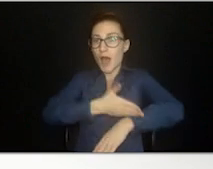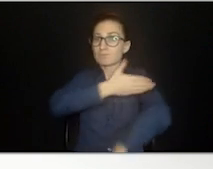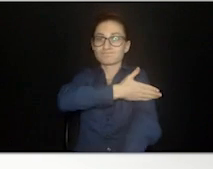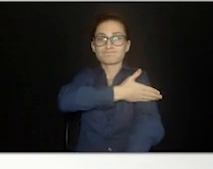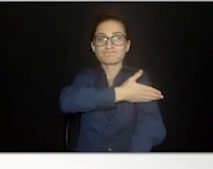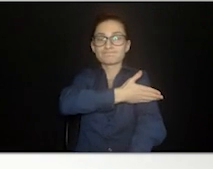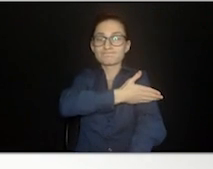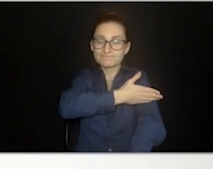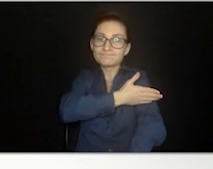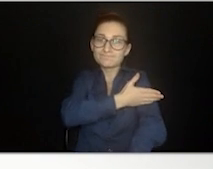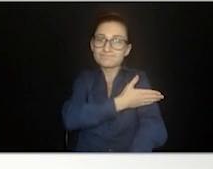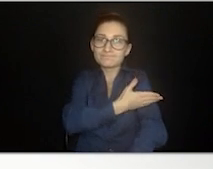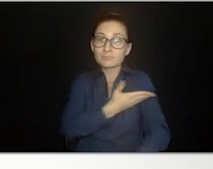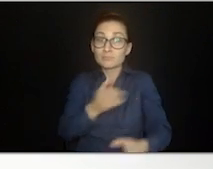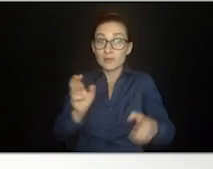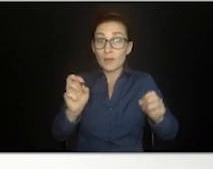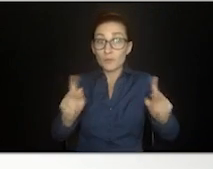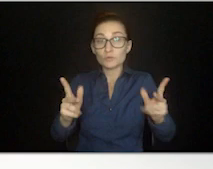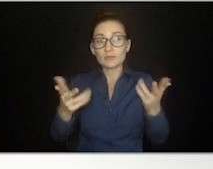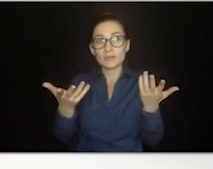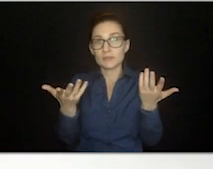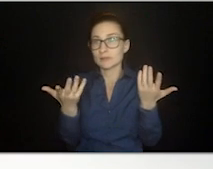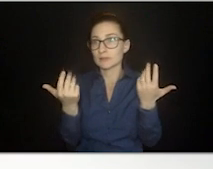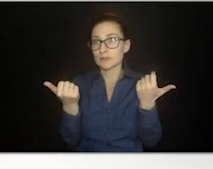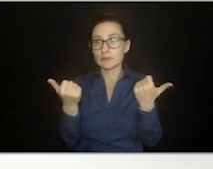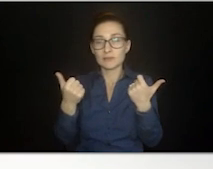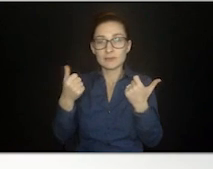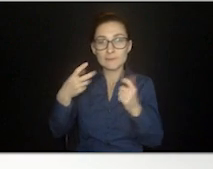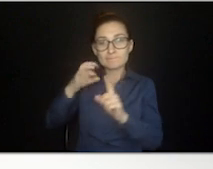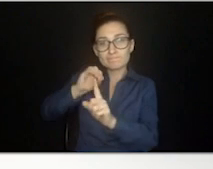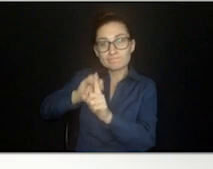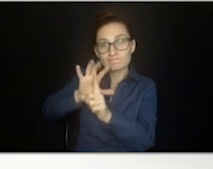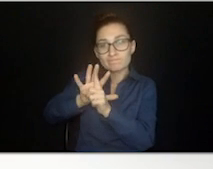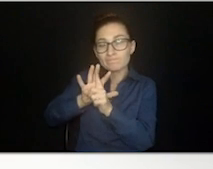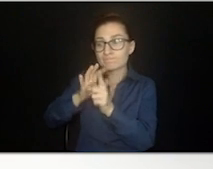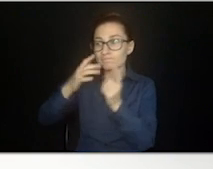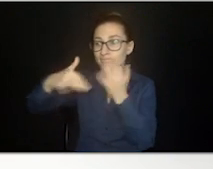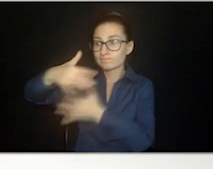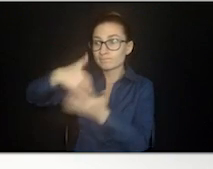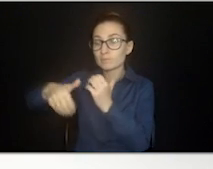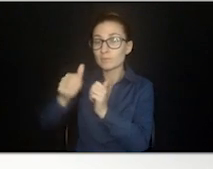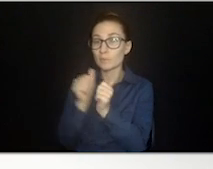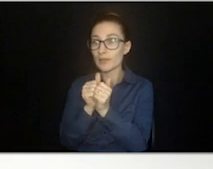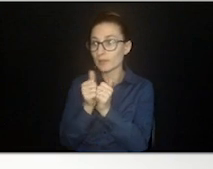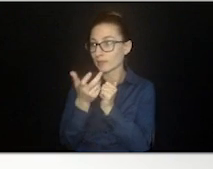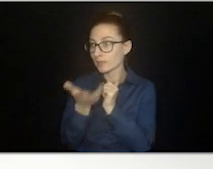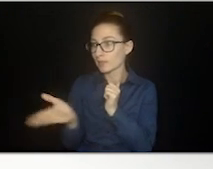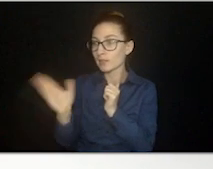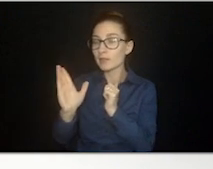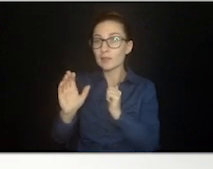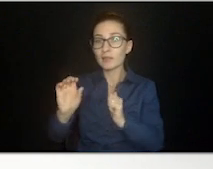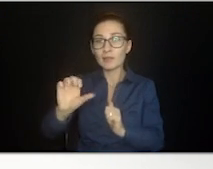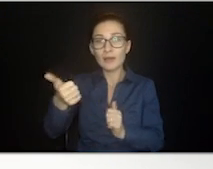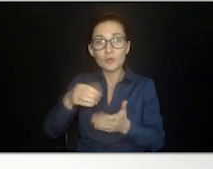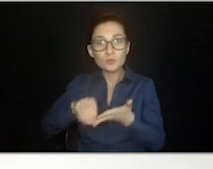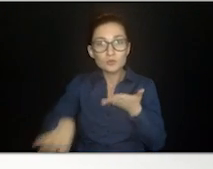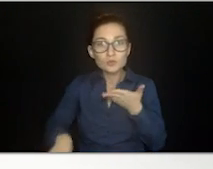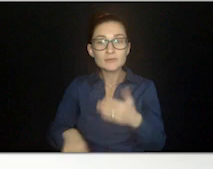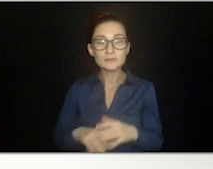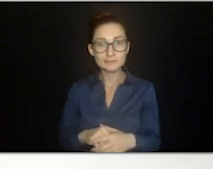that opportunity to be exposed and to communicate and to experience